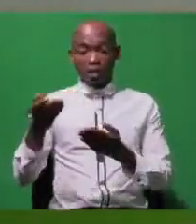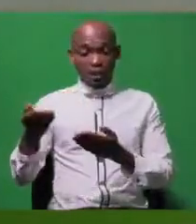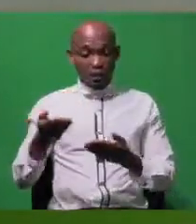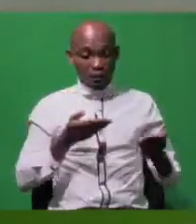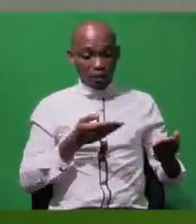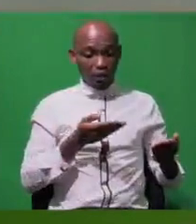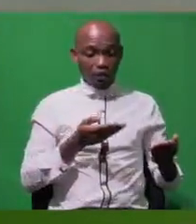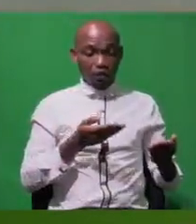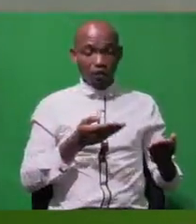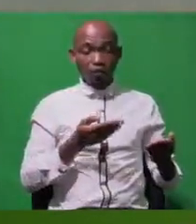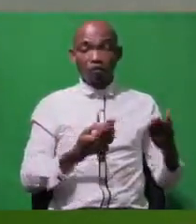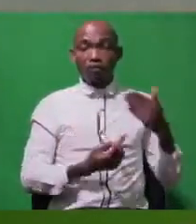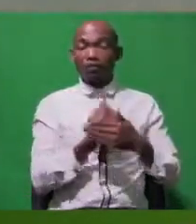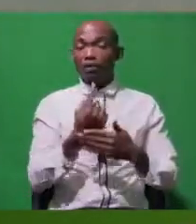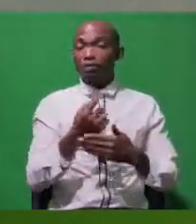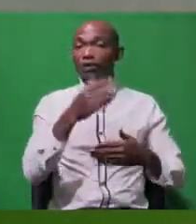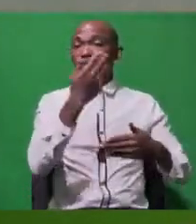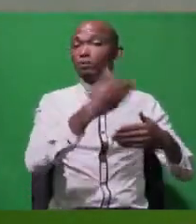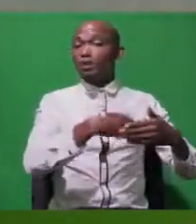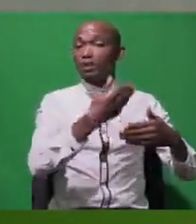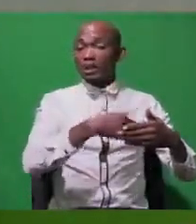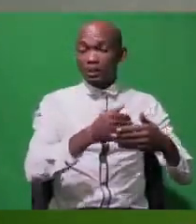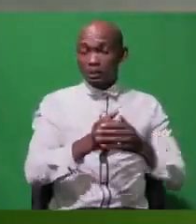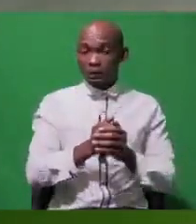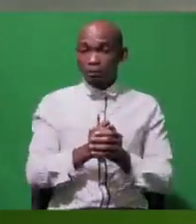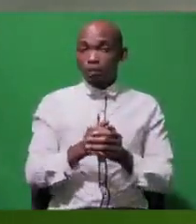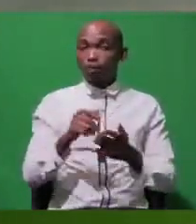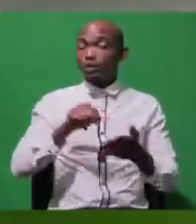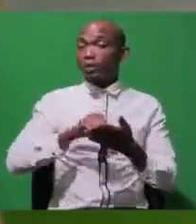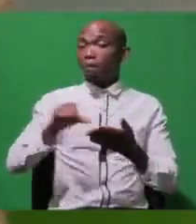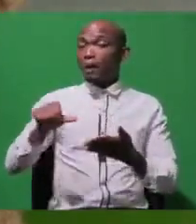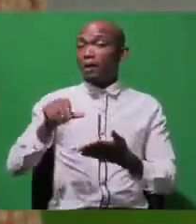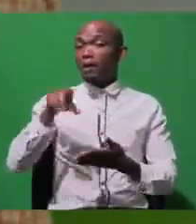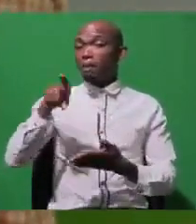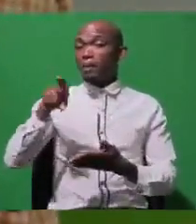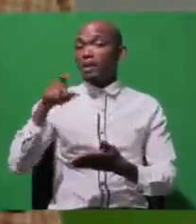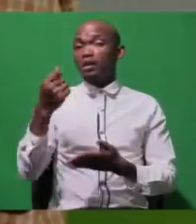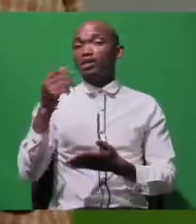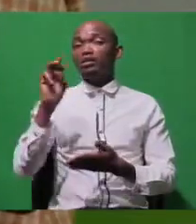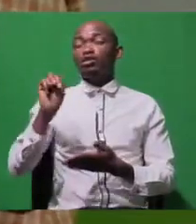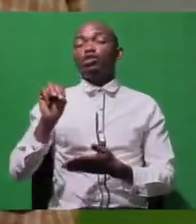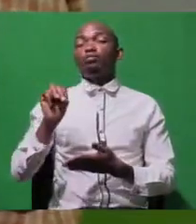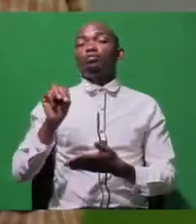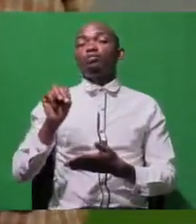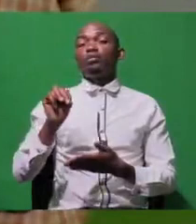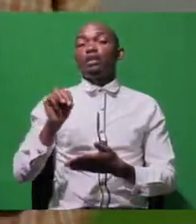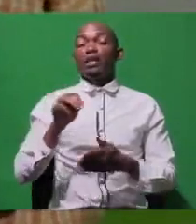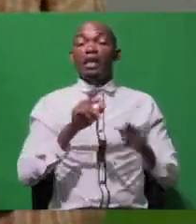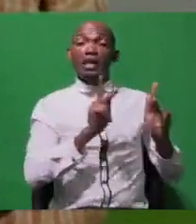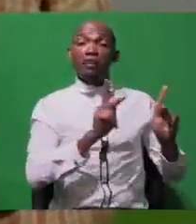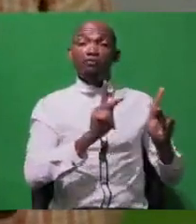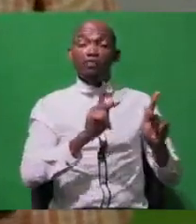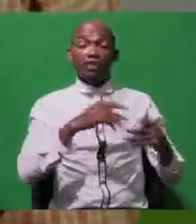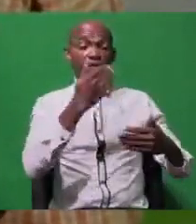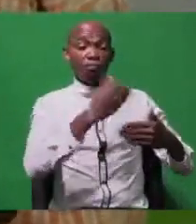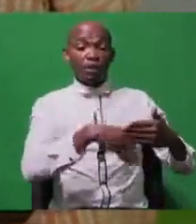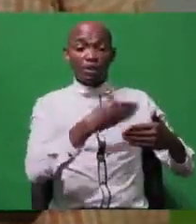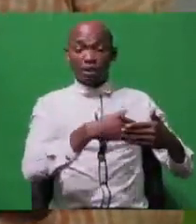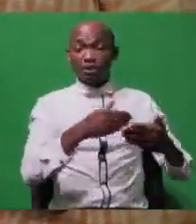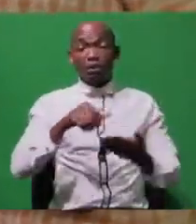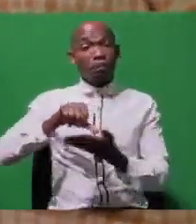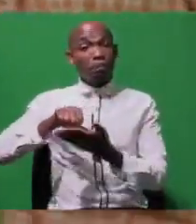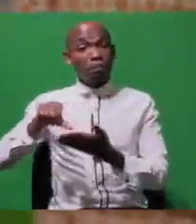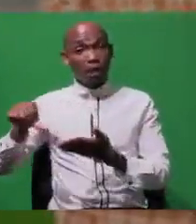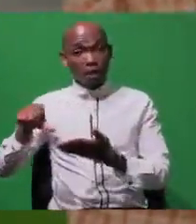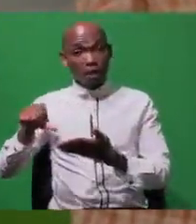pay the P. Tom. If the business pay,